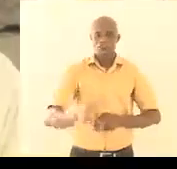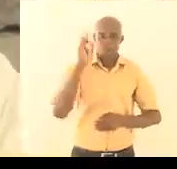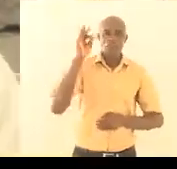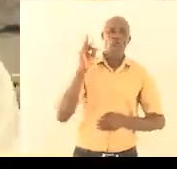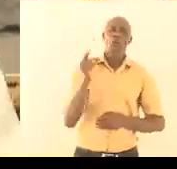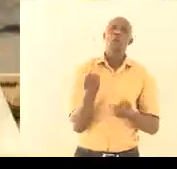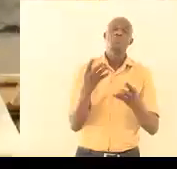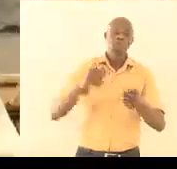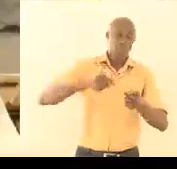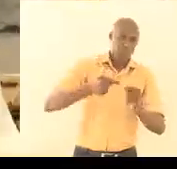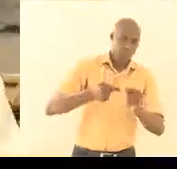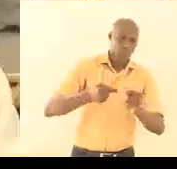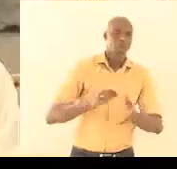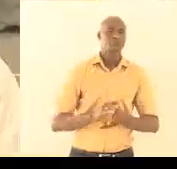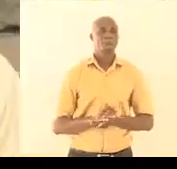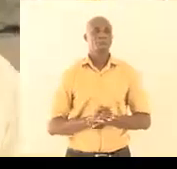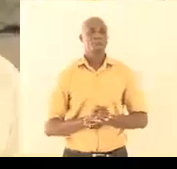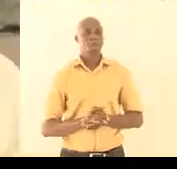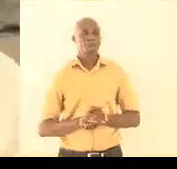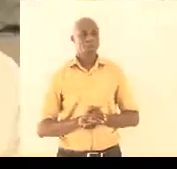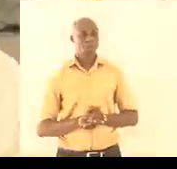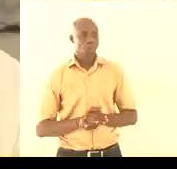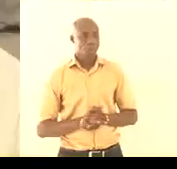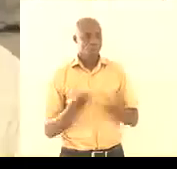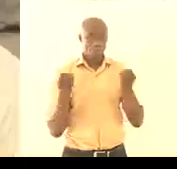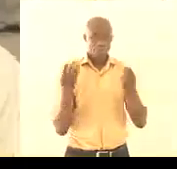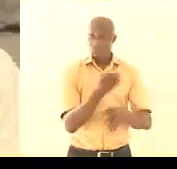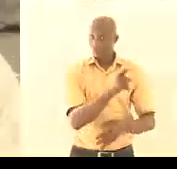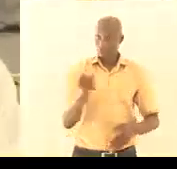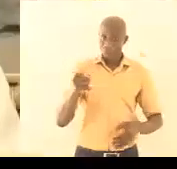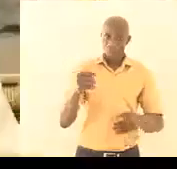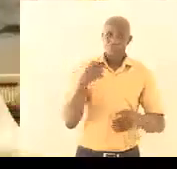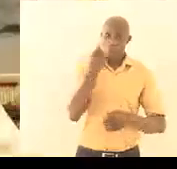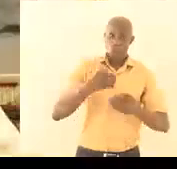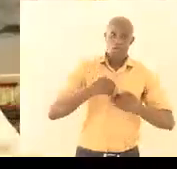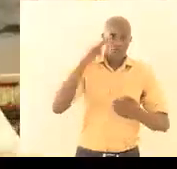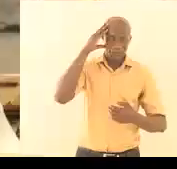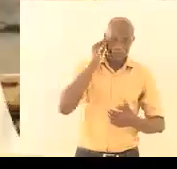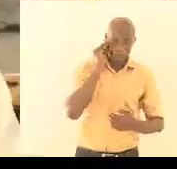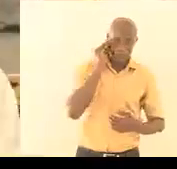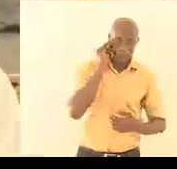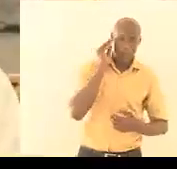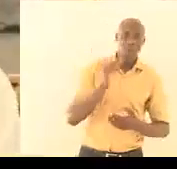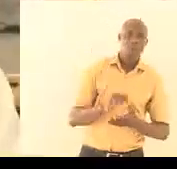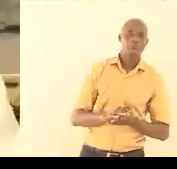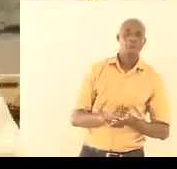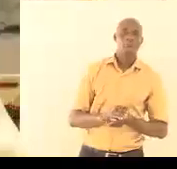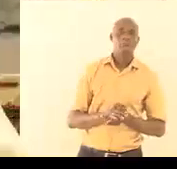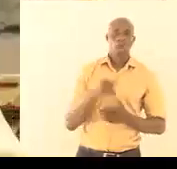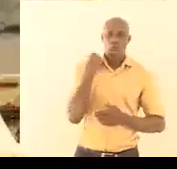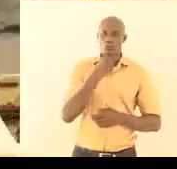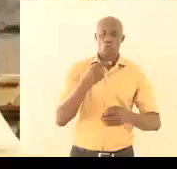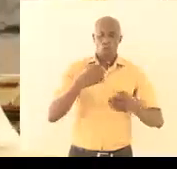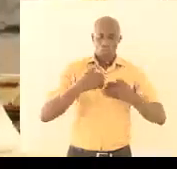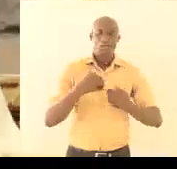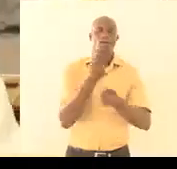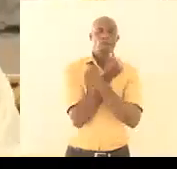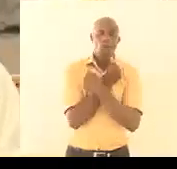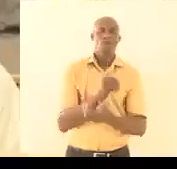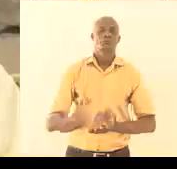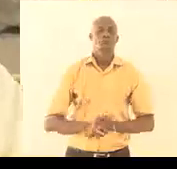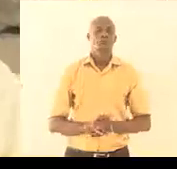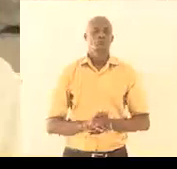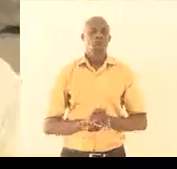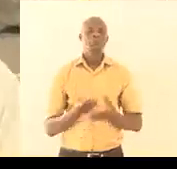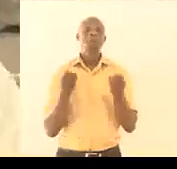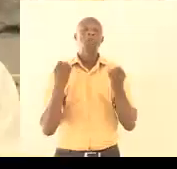of wounds. Any of you who has experience in really loving, there are few people who have really loved, isn't it? There are people,